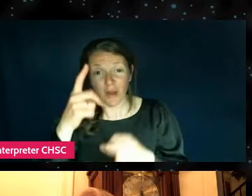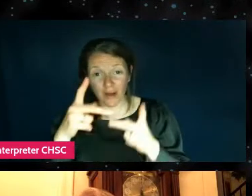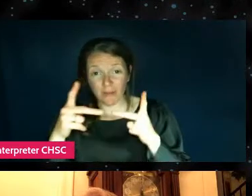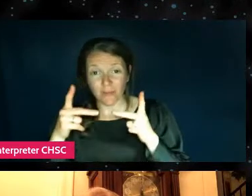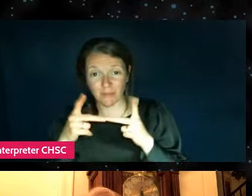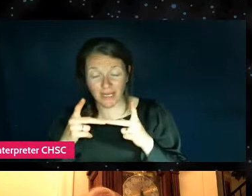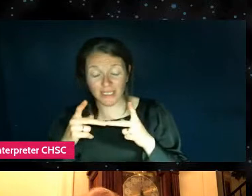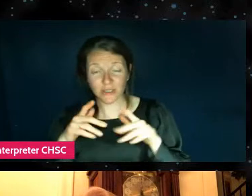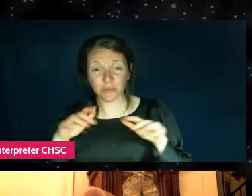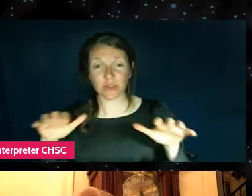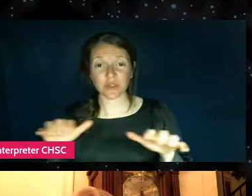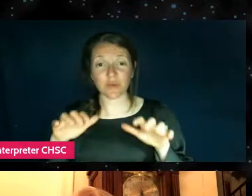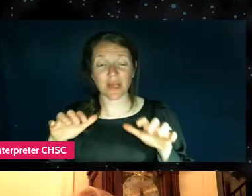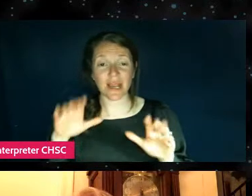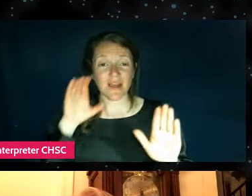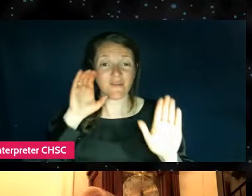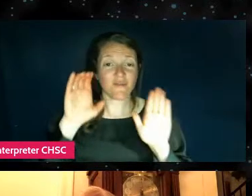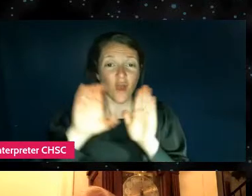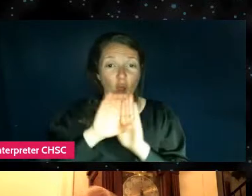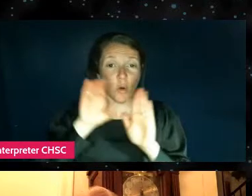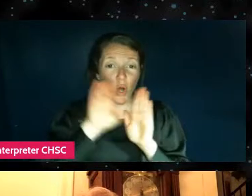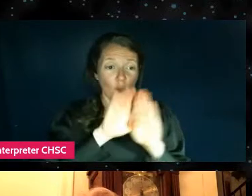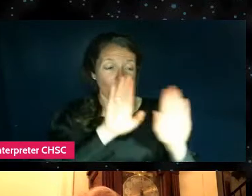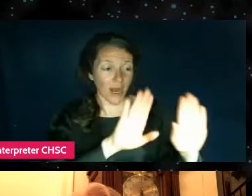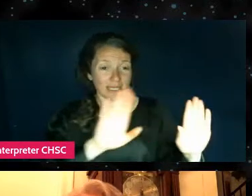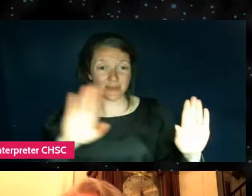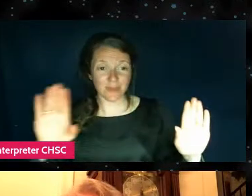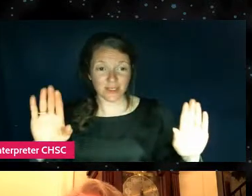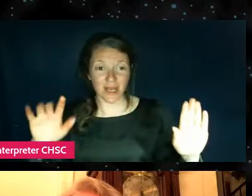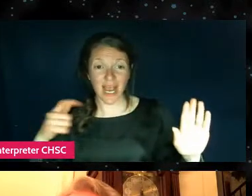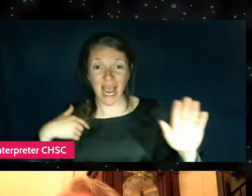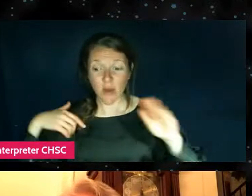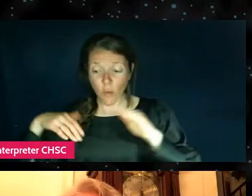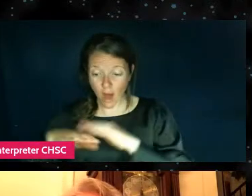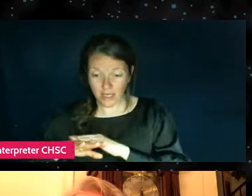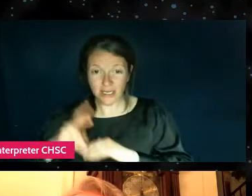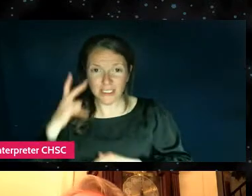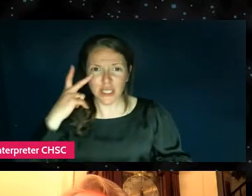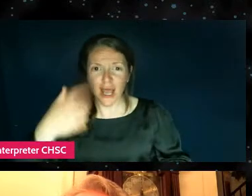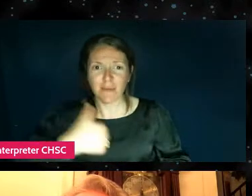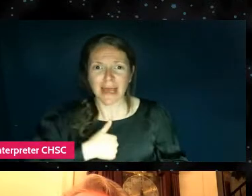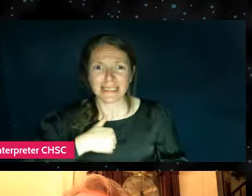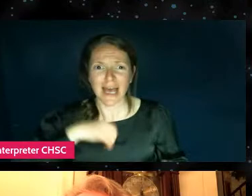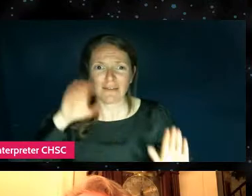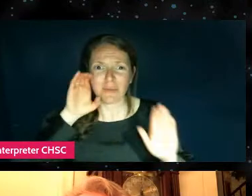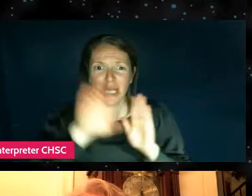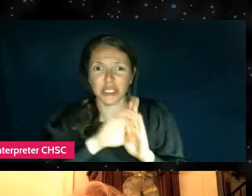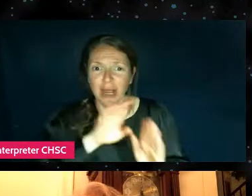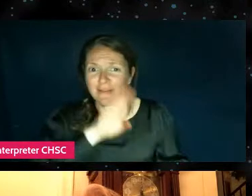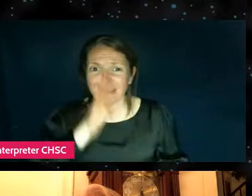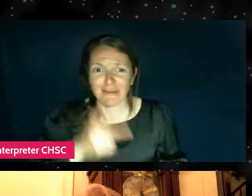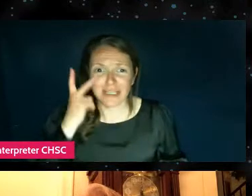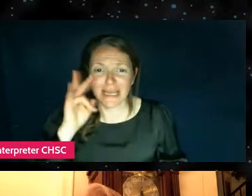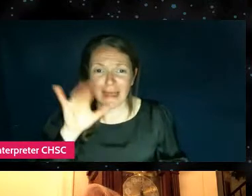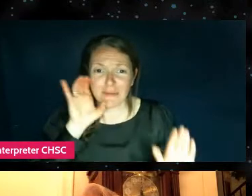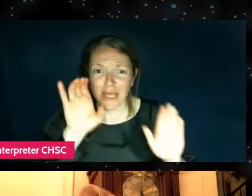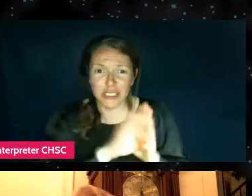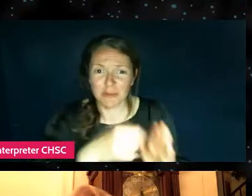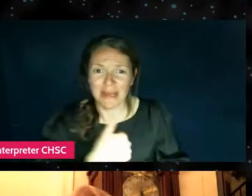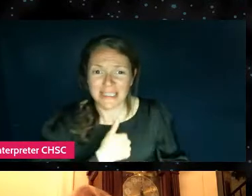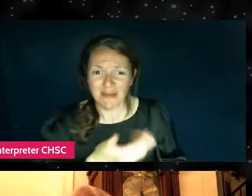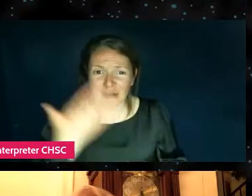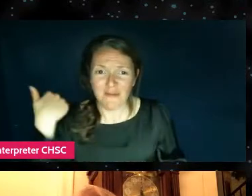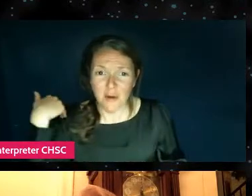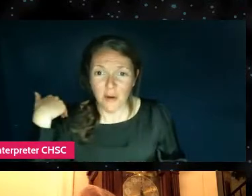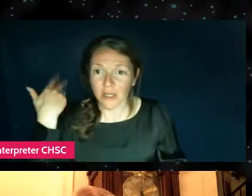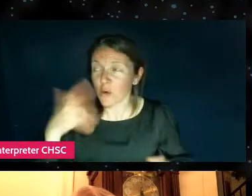doing a photo exhibition, I walked in and saw a picture of myself that I had never seen before. You don't even know who